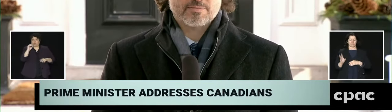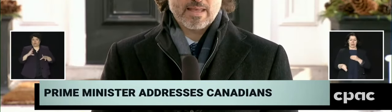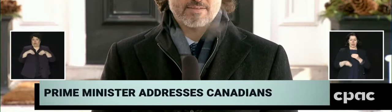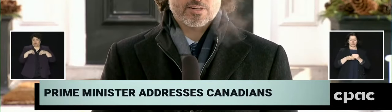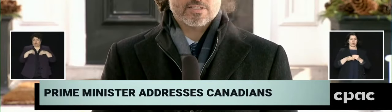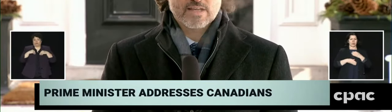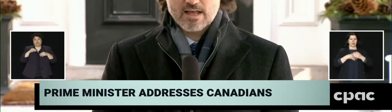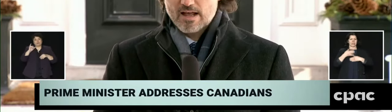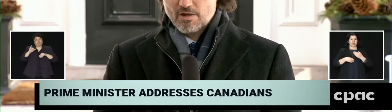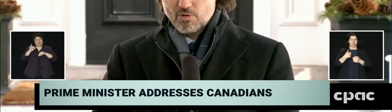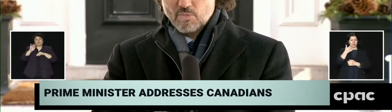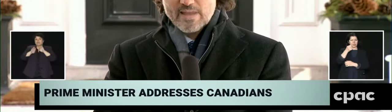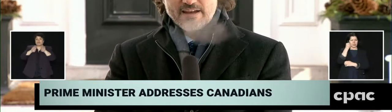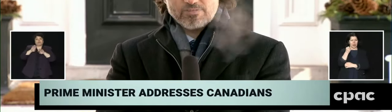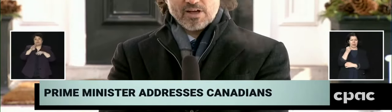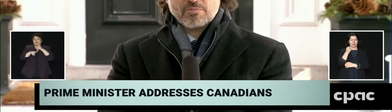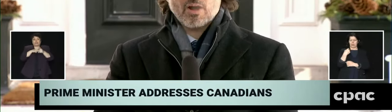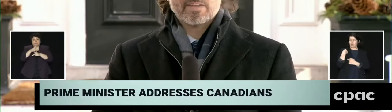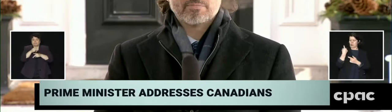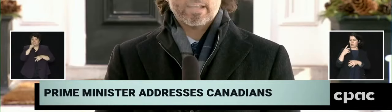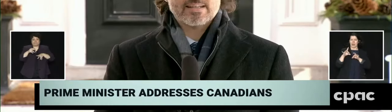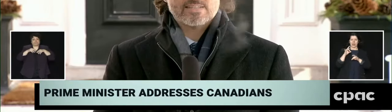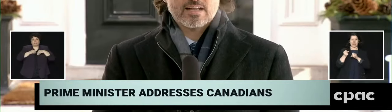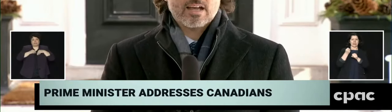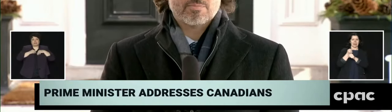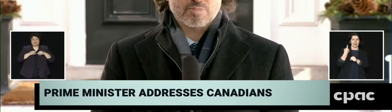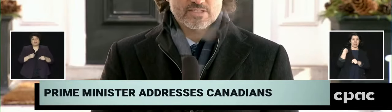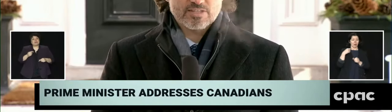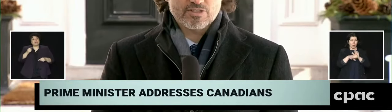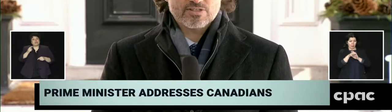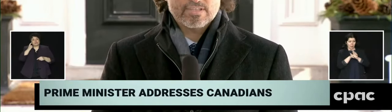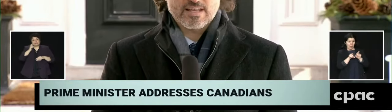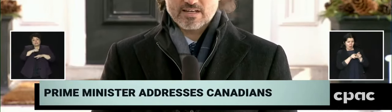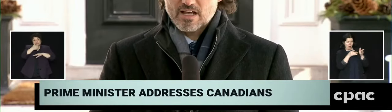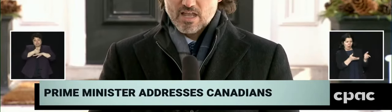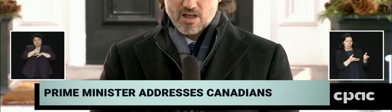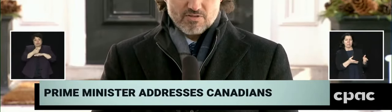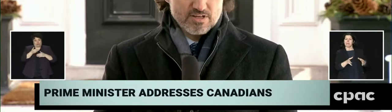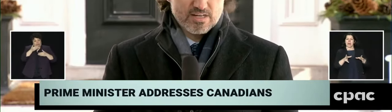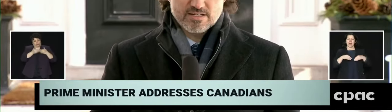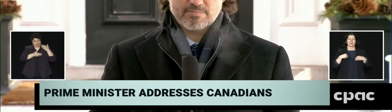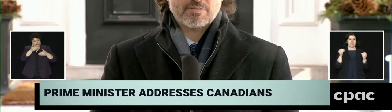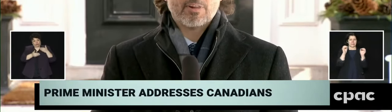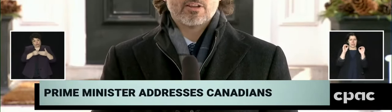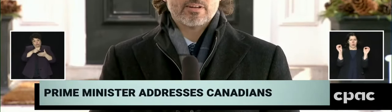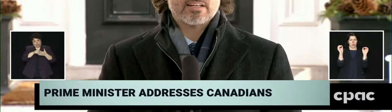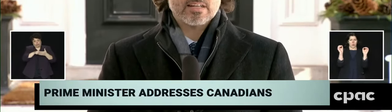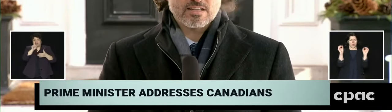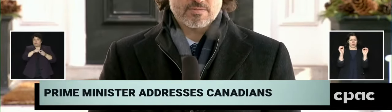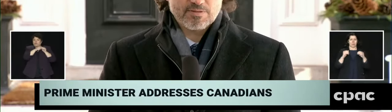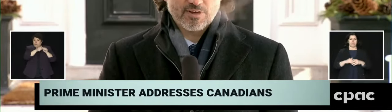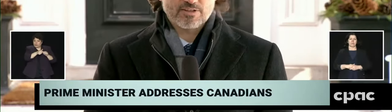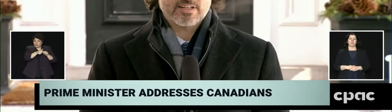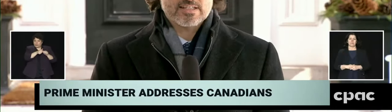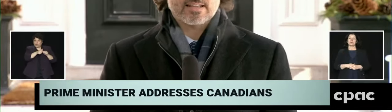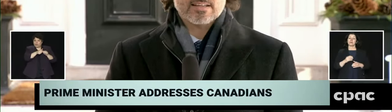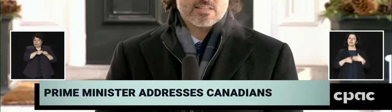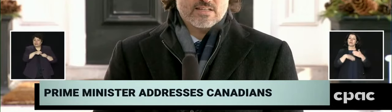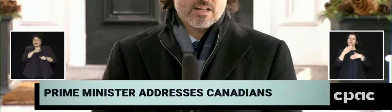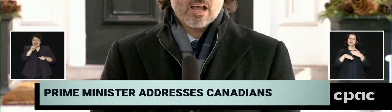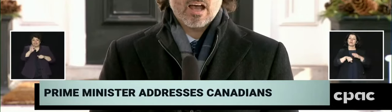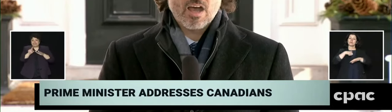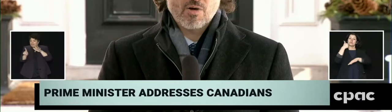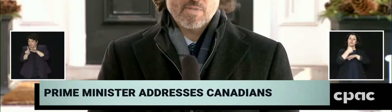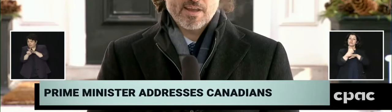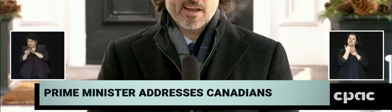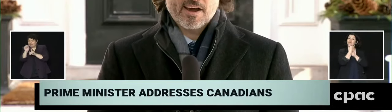sorts of behaviors. We have brought in place procedures that need to be followed and needed to be followed in these cases.